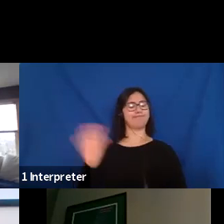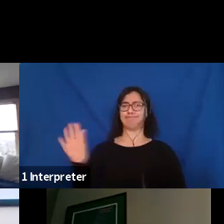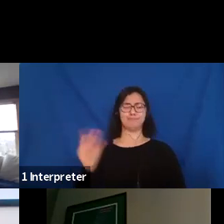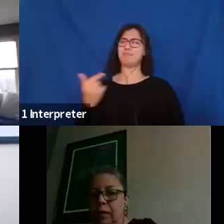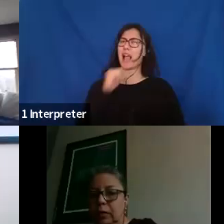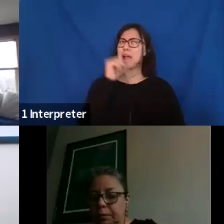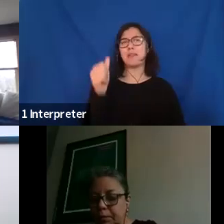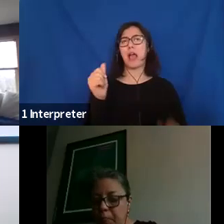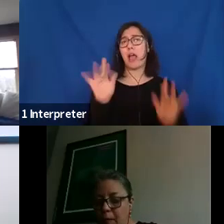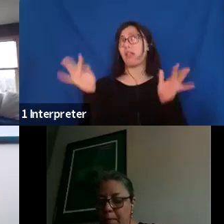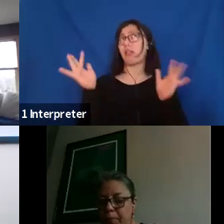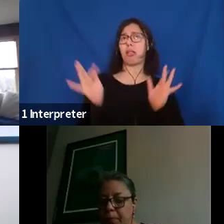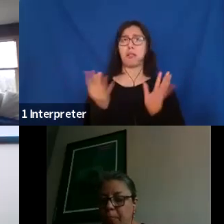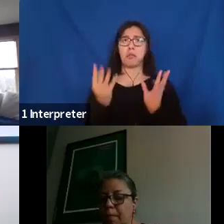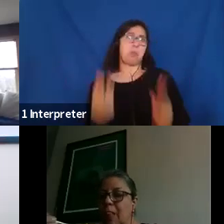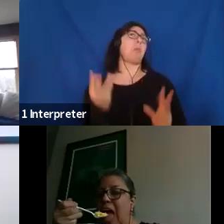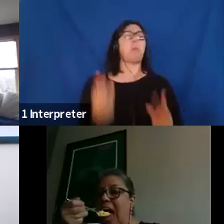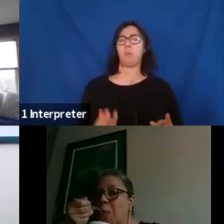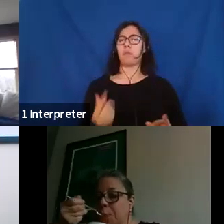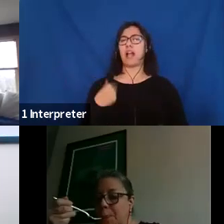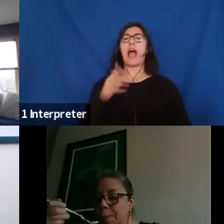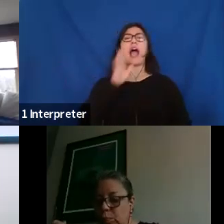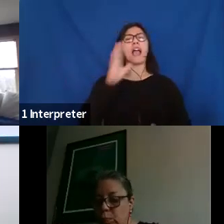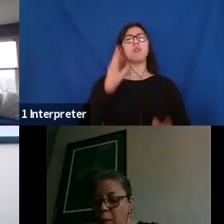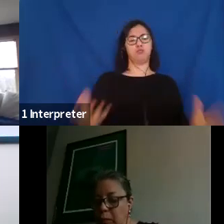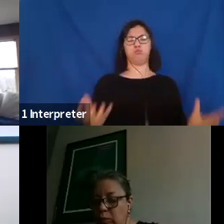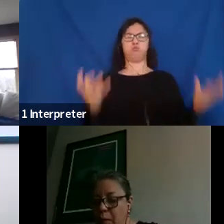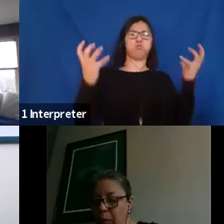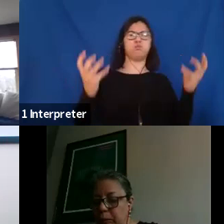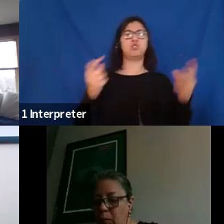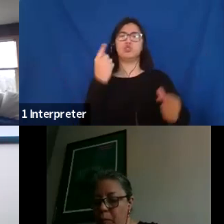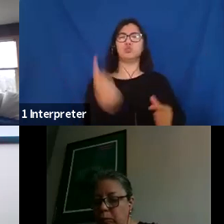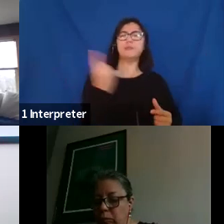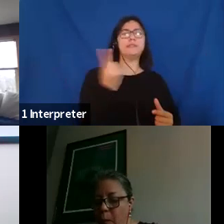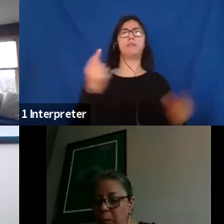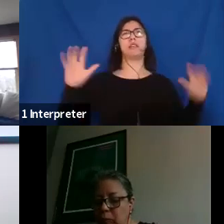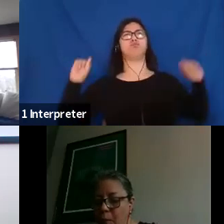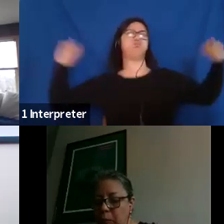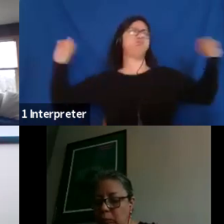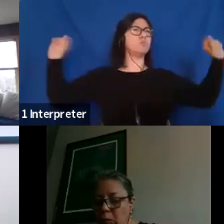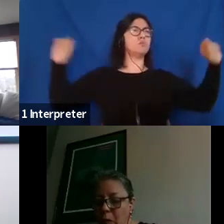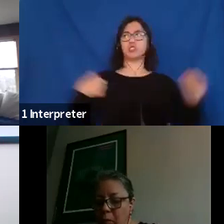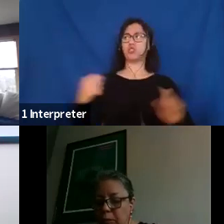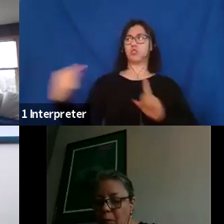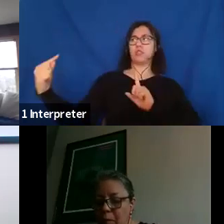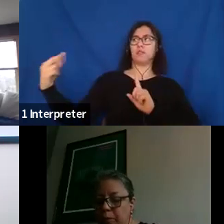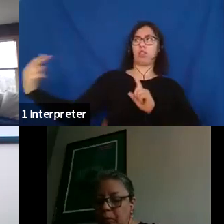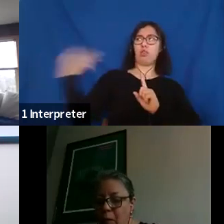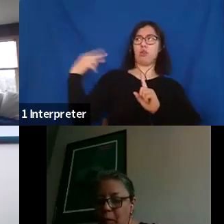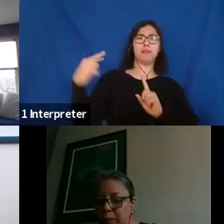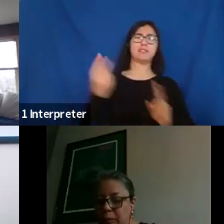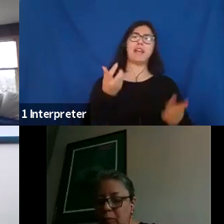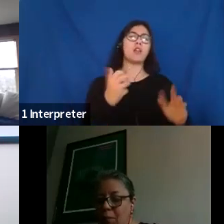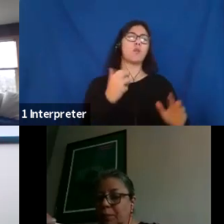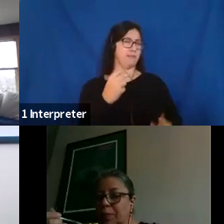offer to help move the furniture or something just to get them to see me in a different light, because I don't want to be perceived as this is like a delicate feather, right?